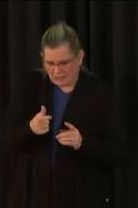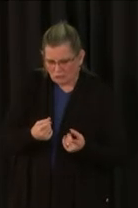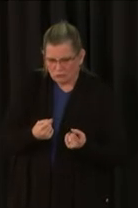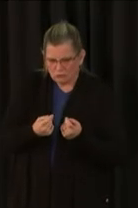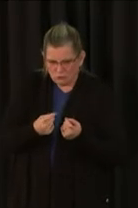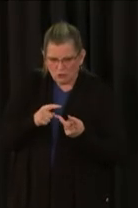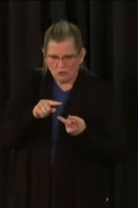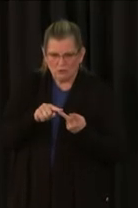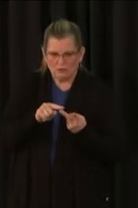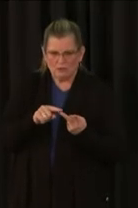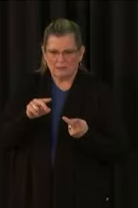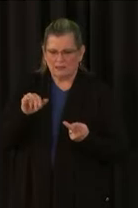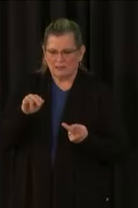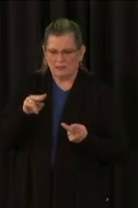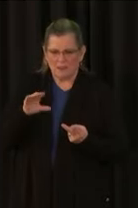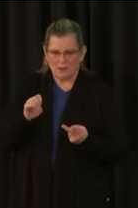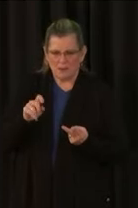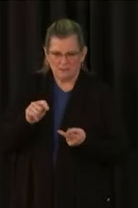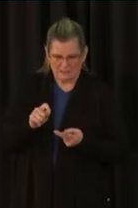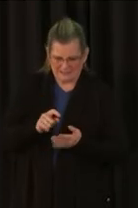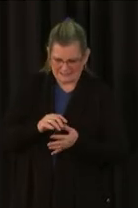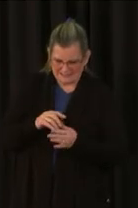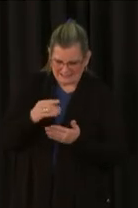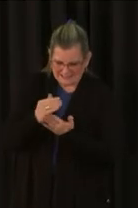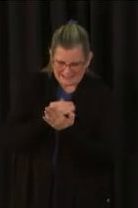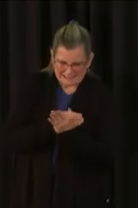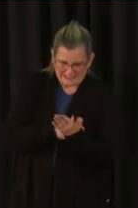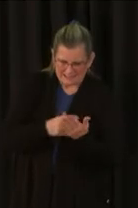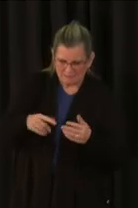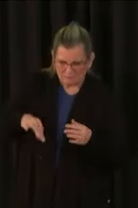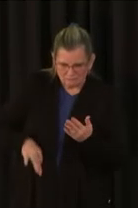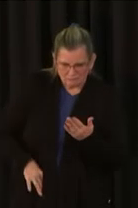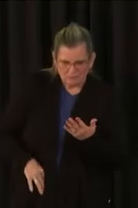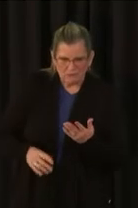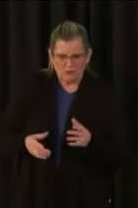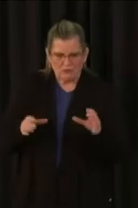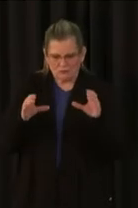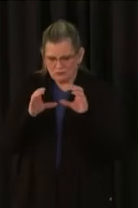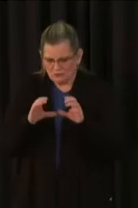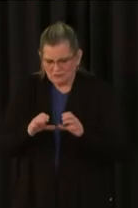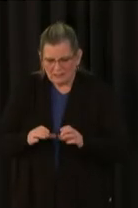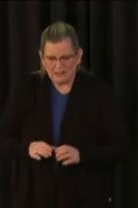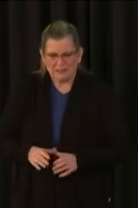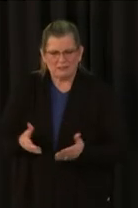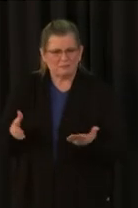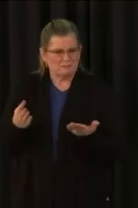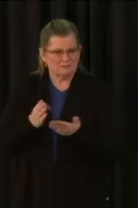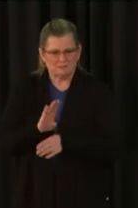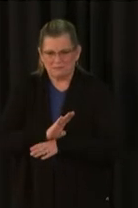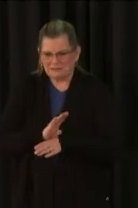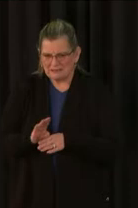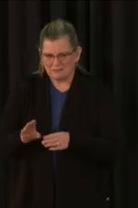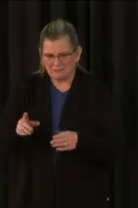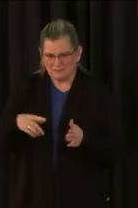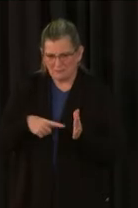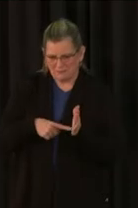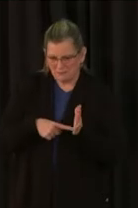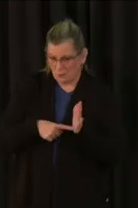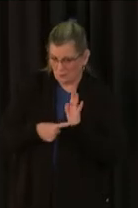Clean hands, your supporting documentation of any your utility bills, equipment lease